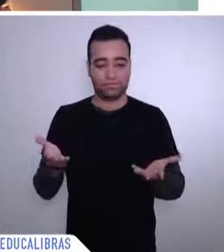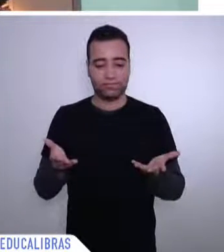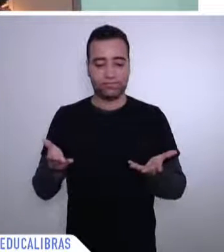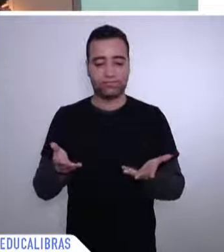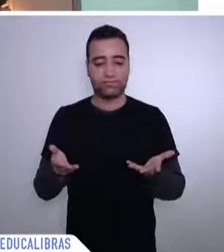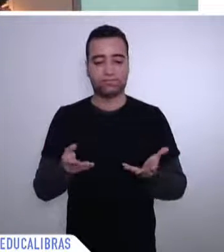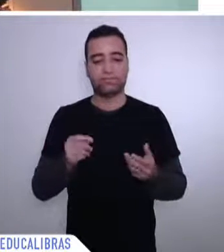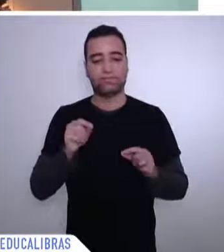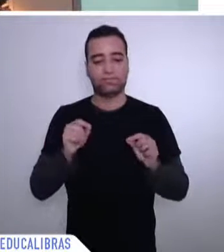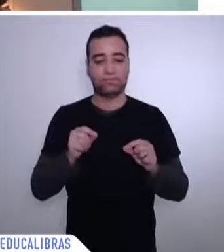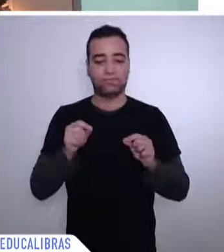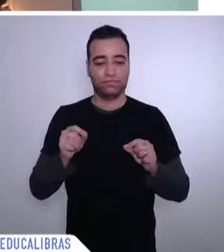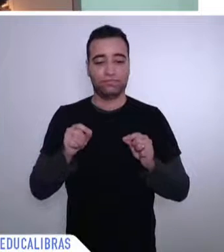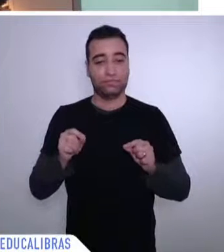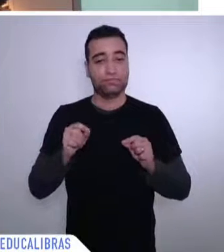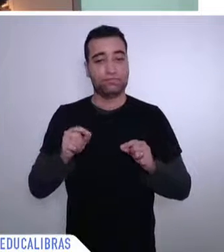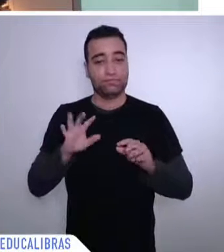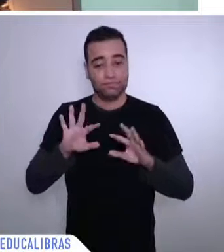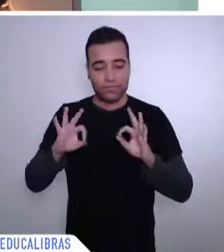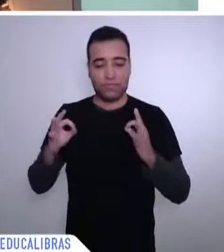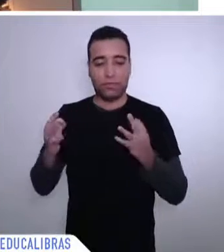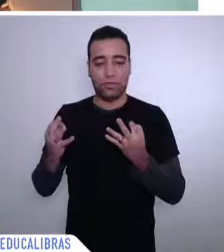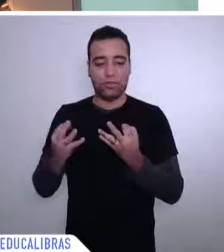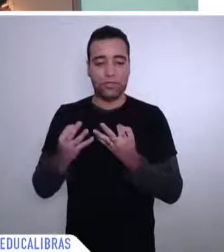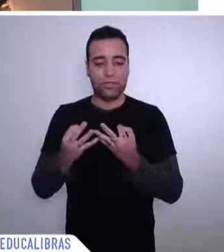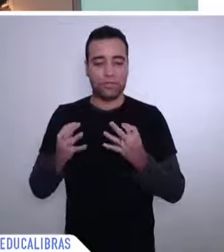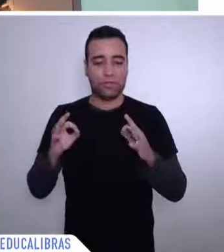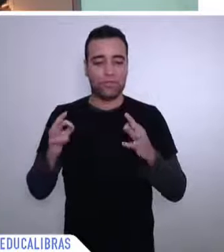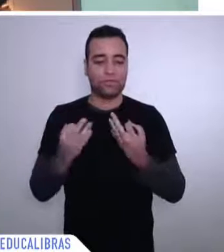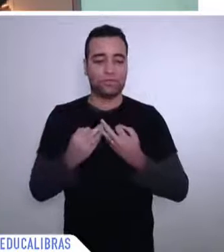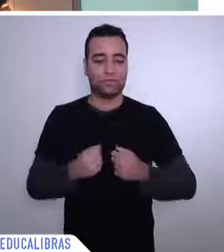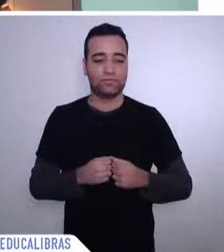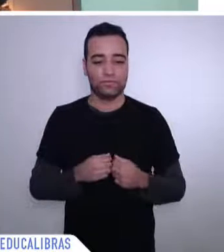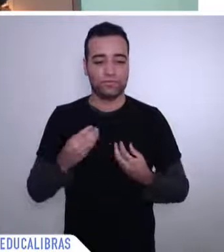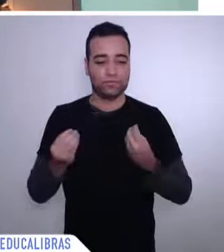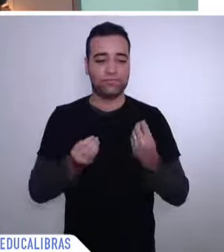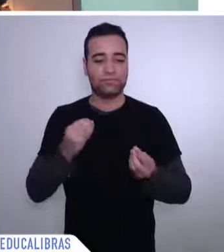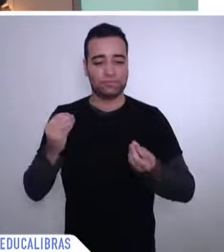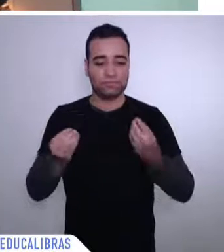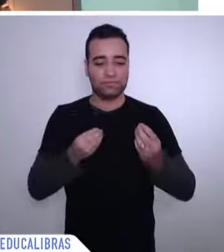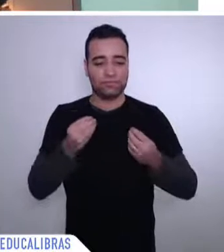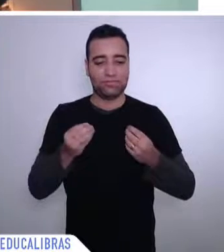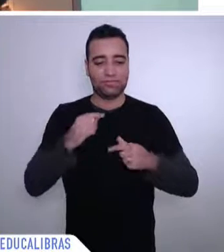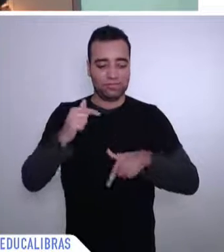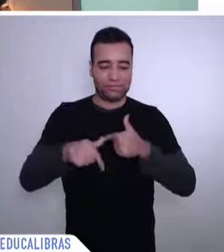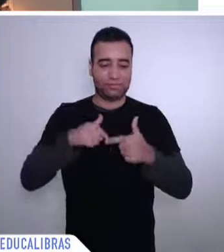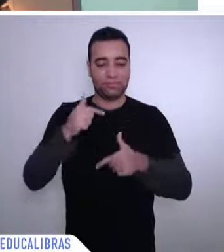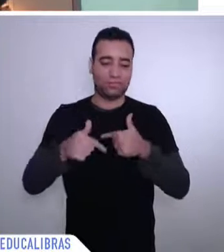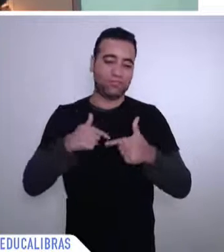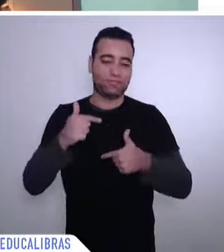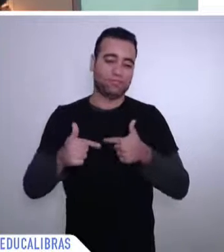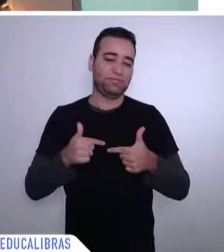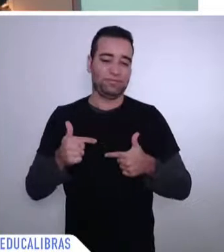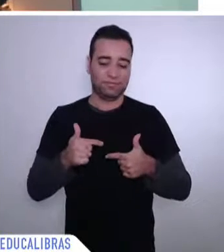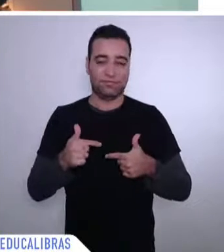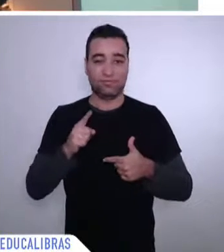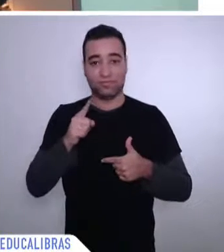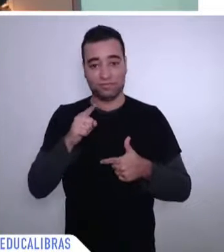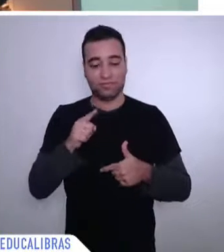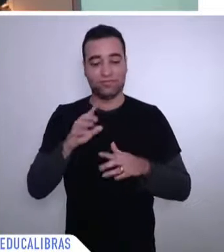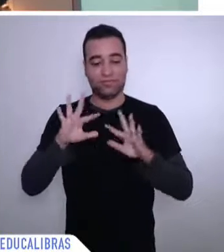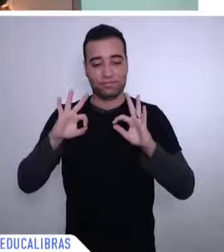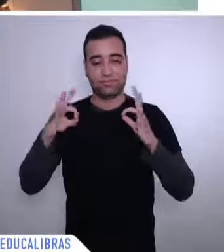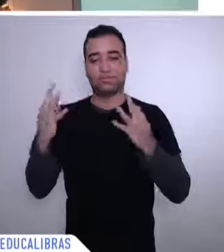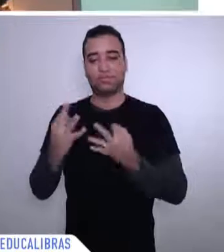that causes the turning. There is a tendency of substitution of experience with